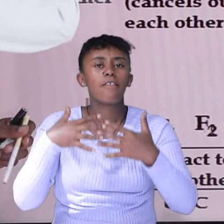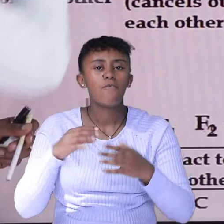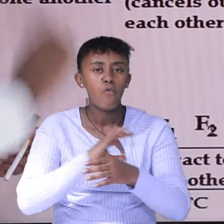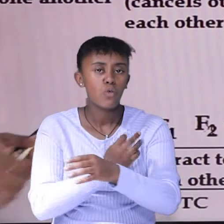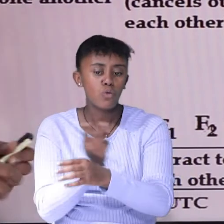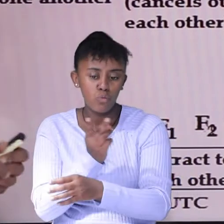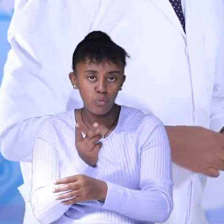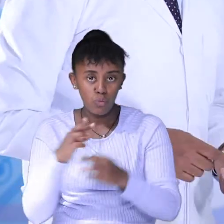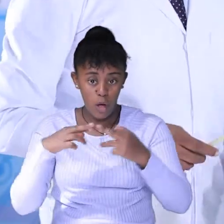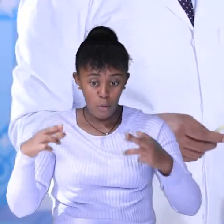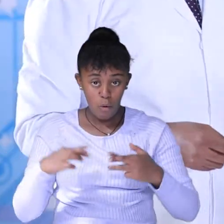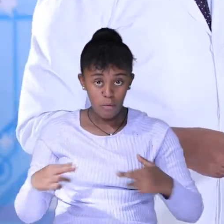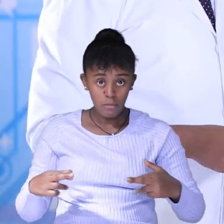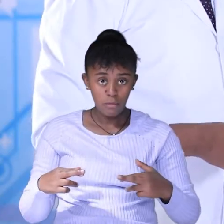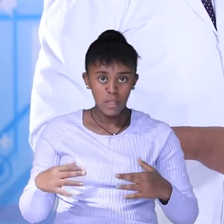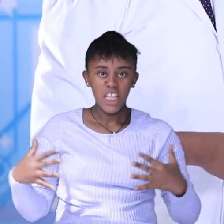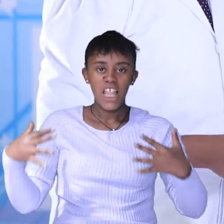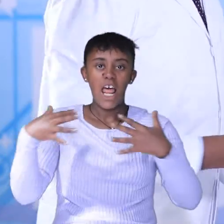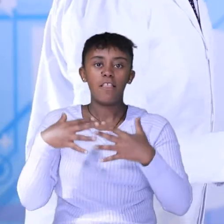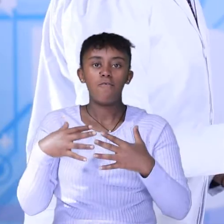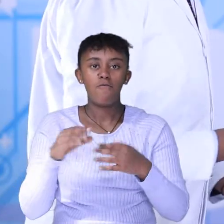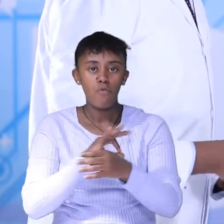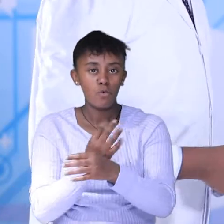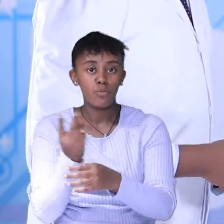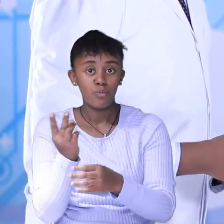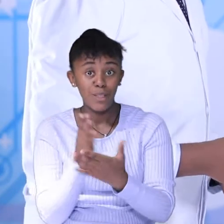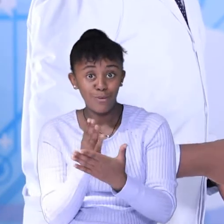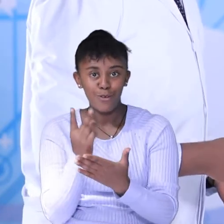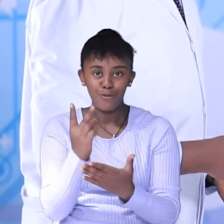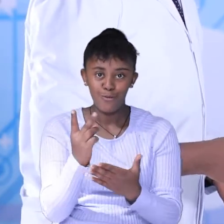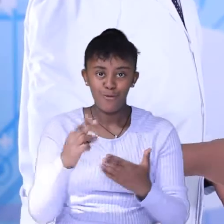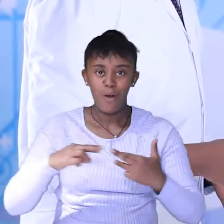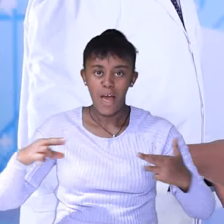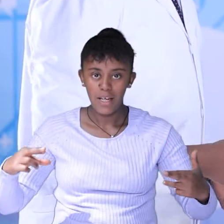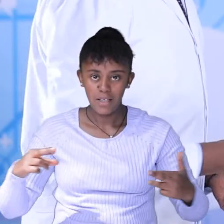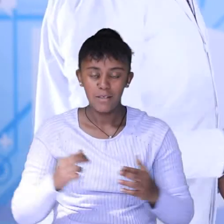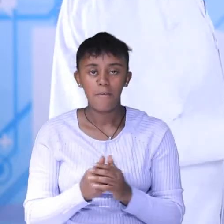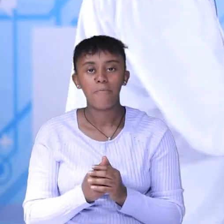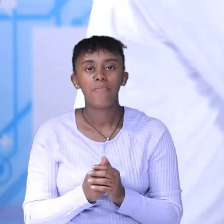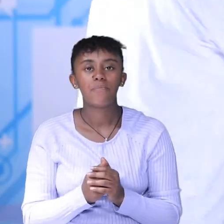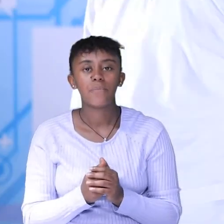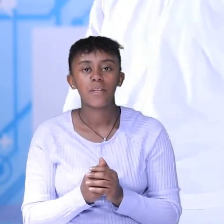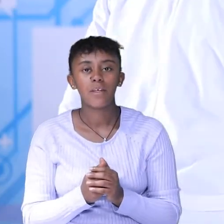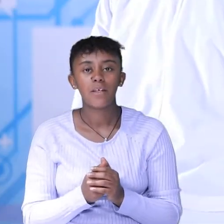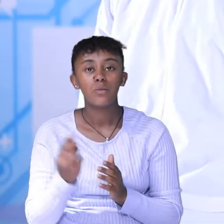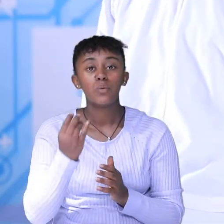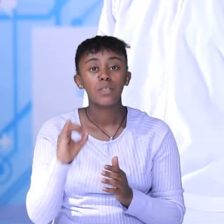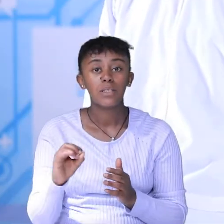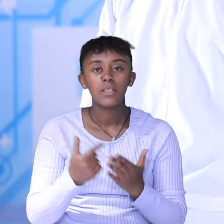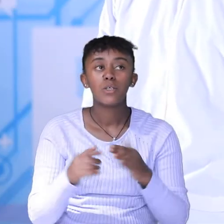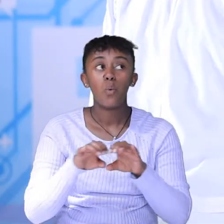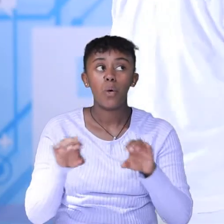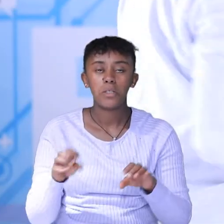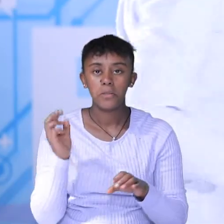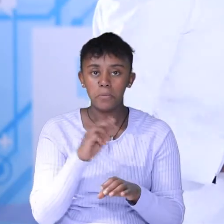two wires? The interactive force between the two wires can be given using this